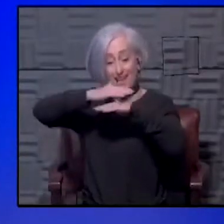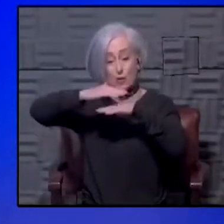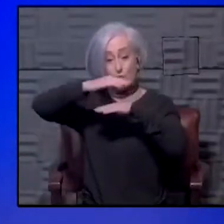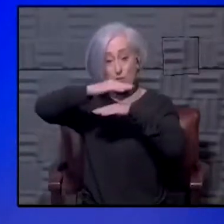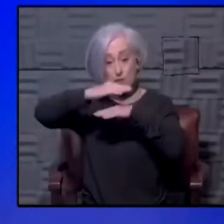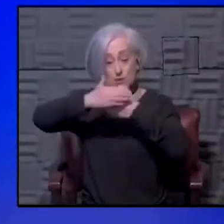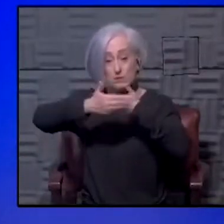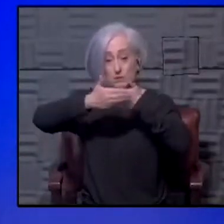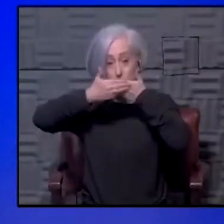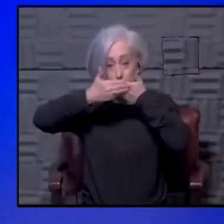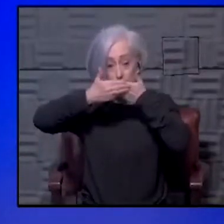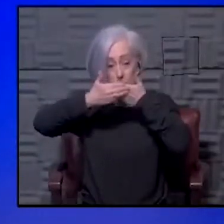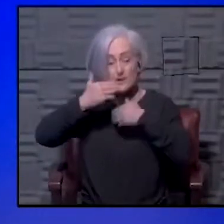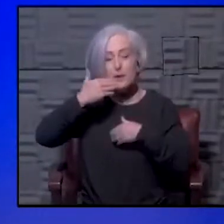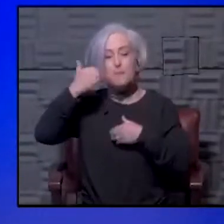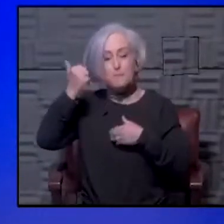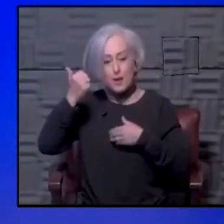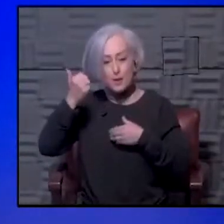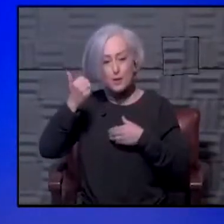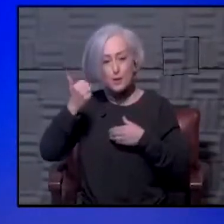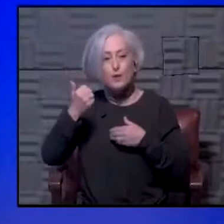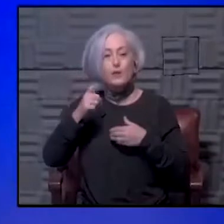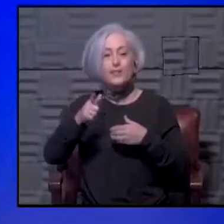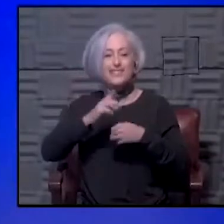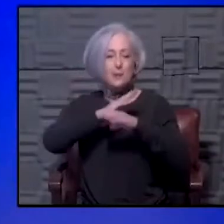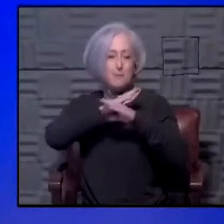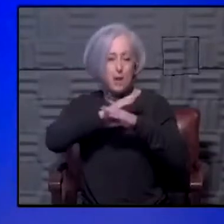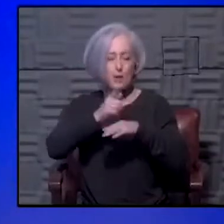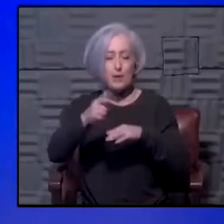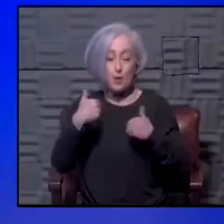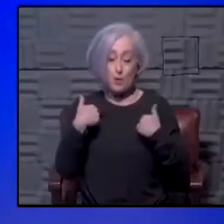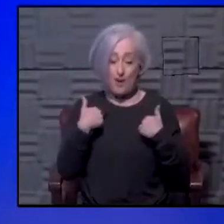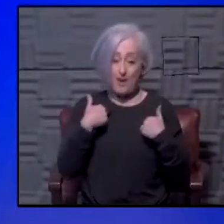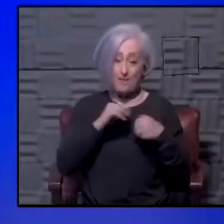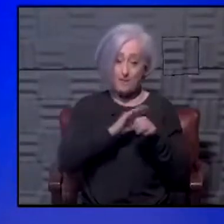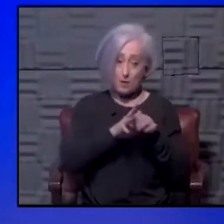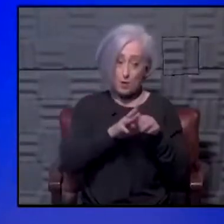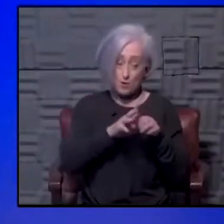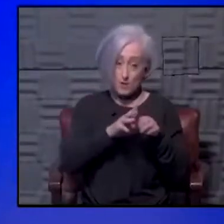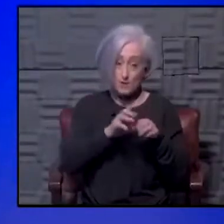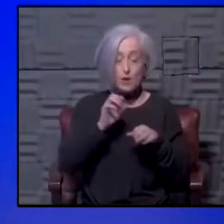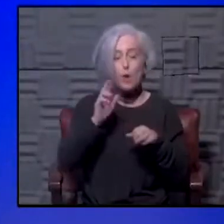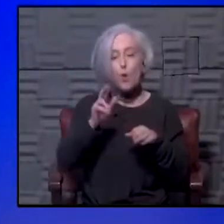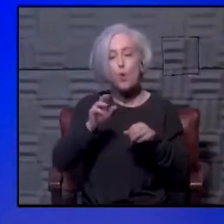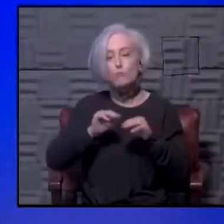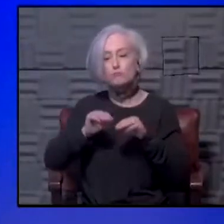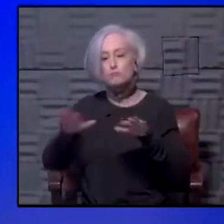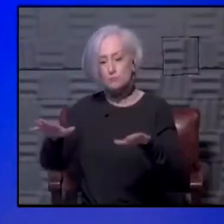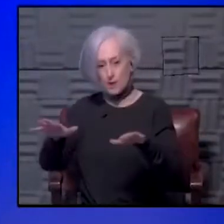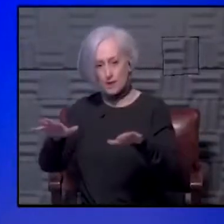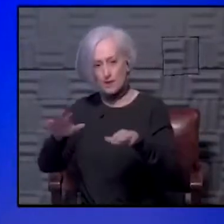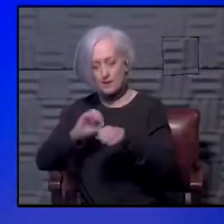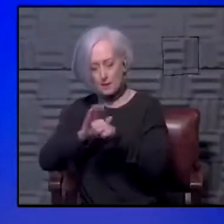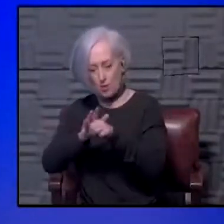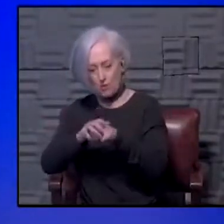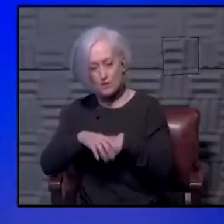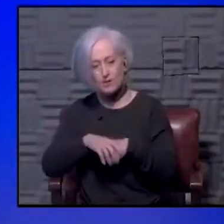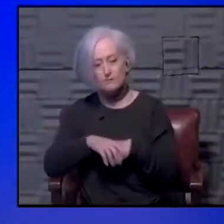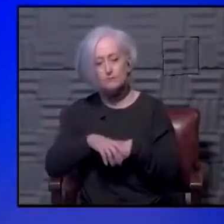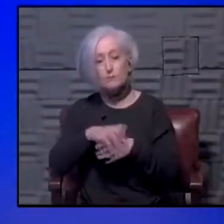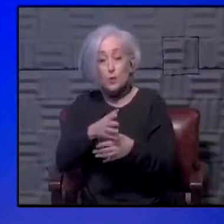the disease and don't know it, but also if you are the wearer, protection from getting it. But the more important part from that MMWR